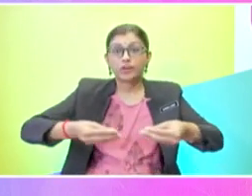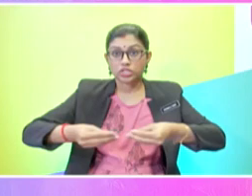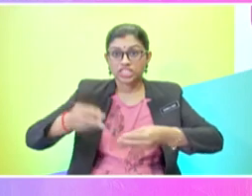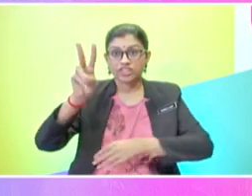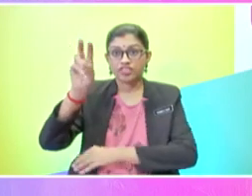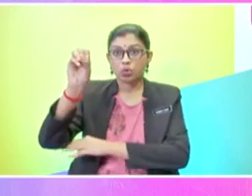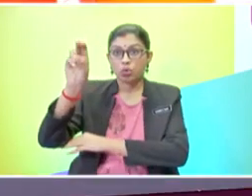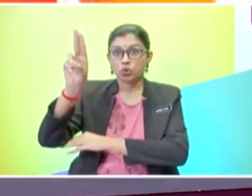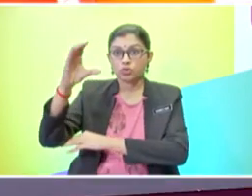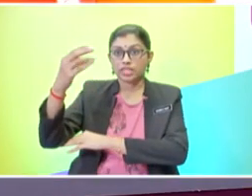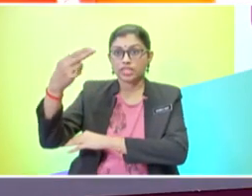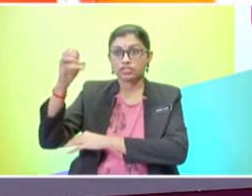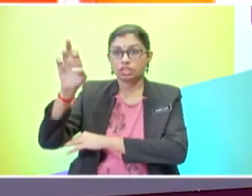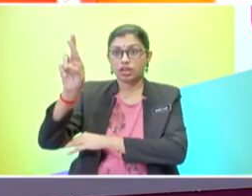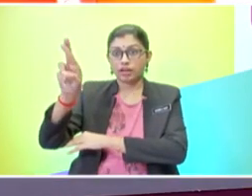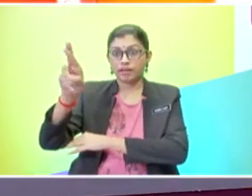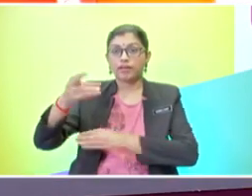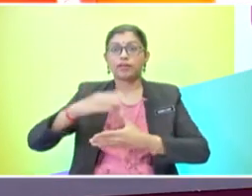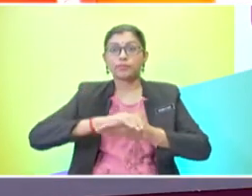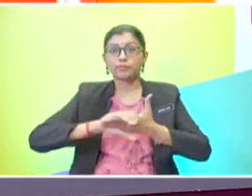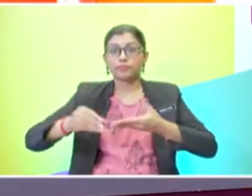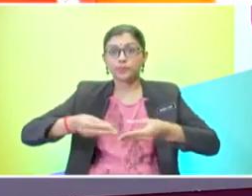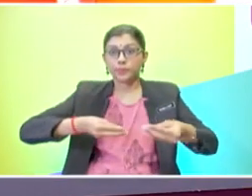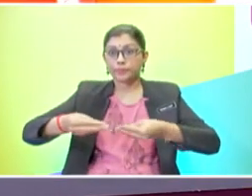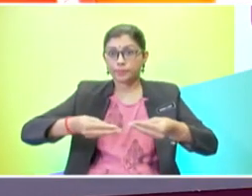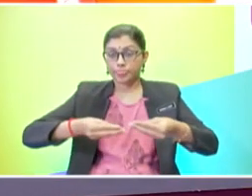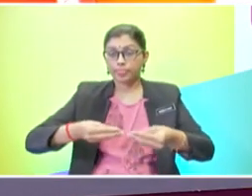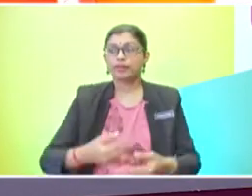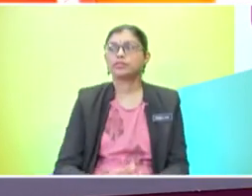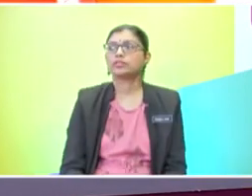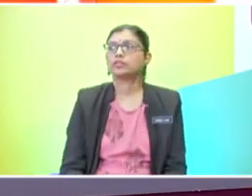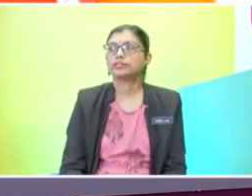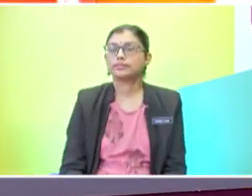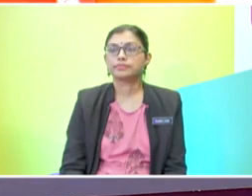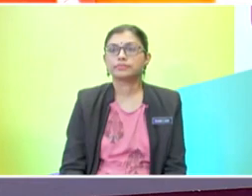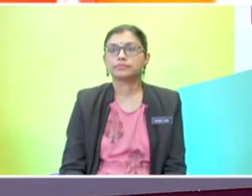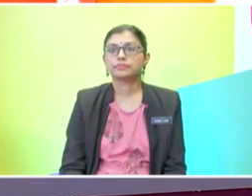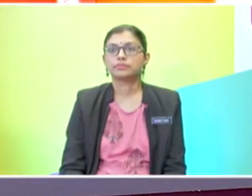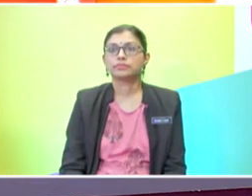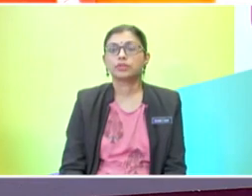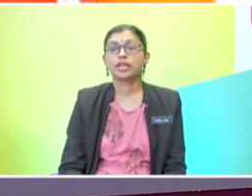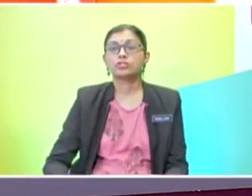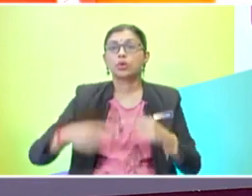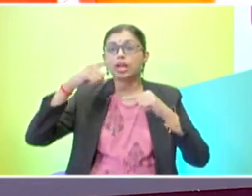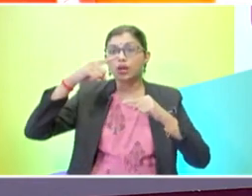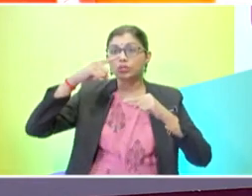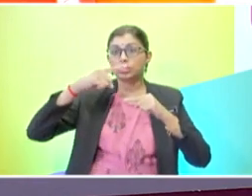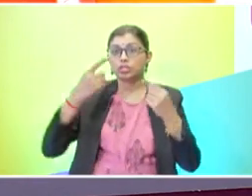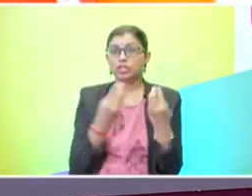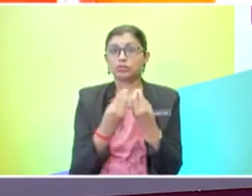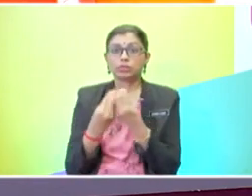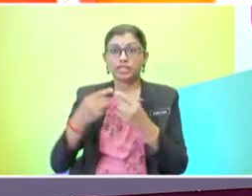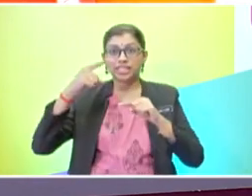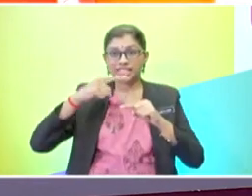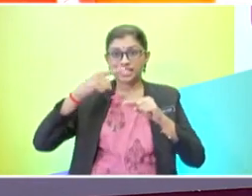the vouchers. So for each product, there are two products, 50 ringgit voucher, which means that I get a discount of 100 ringgit, because